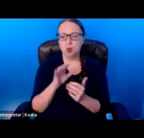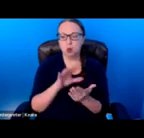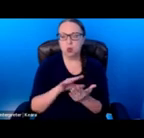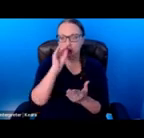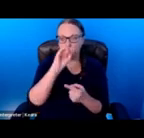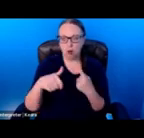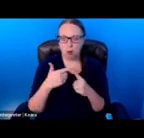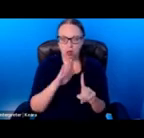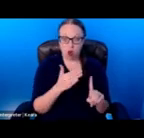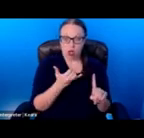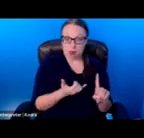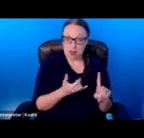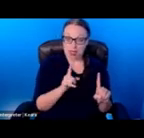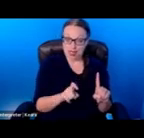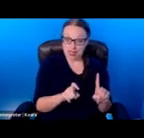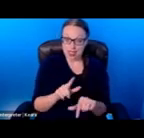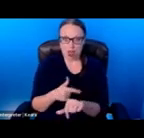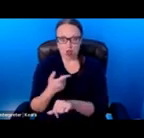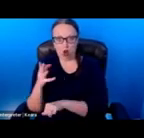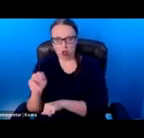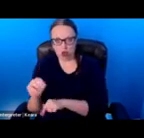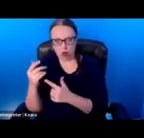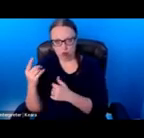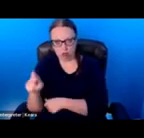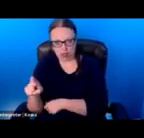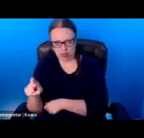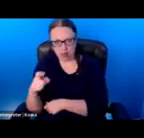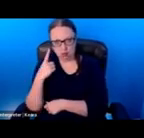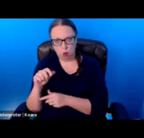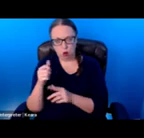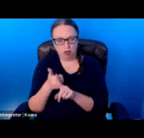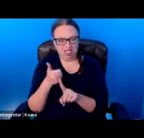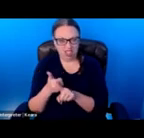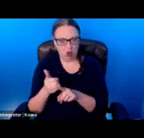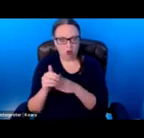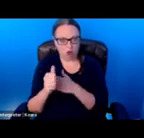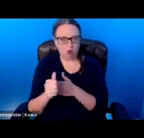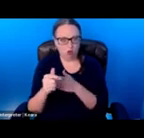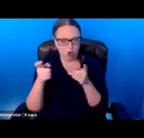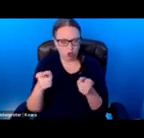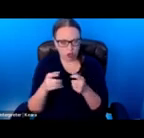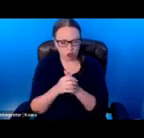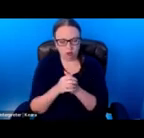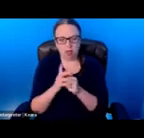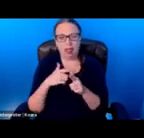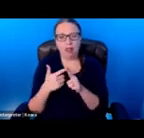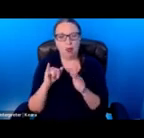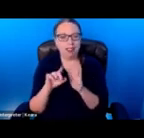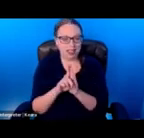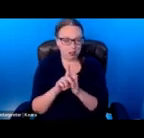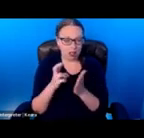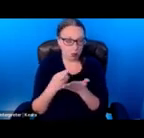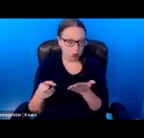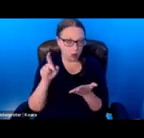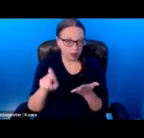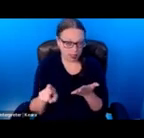and long-term needs related to self-direction. And we help identify the resources that they may be able to meet those needs. These are